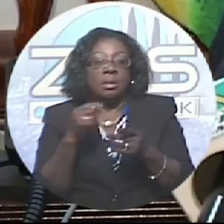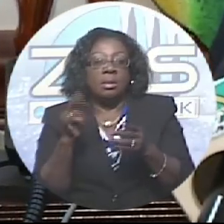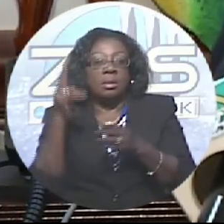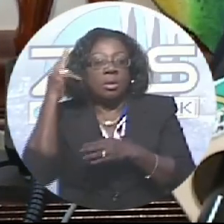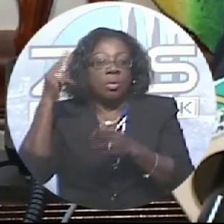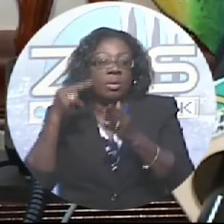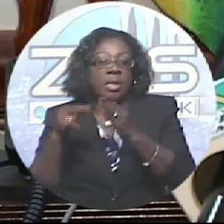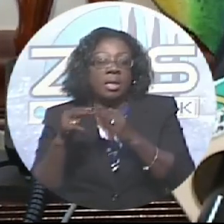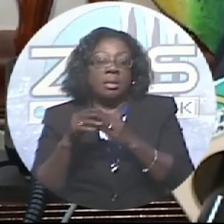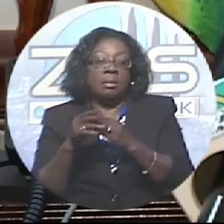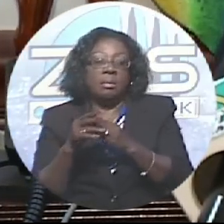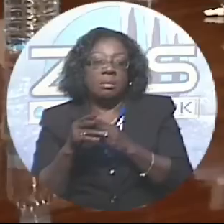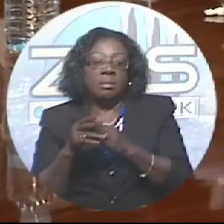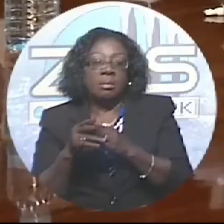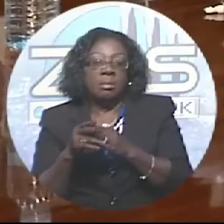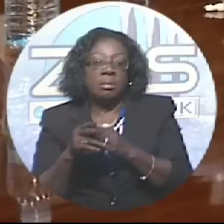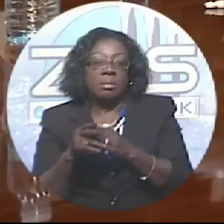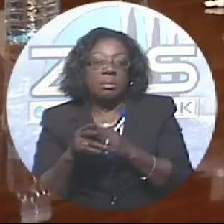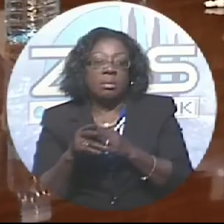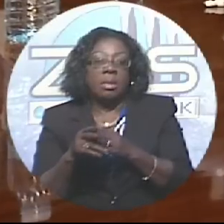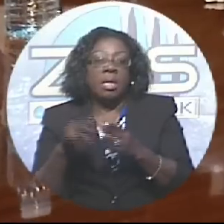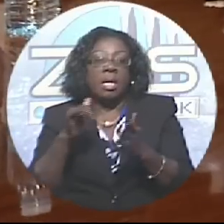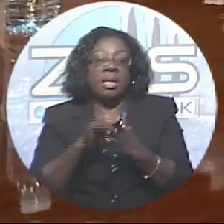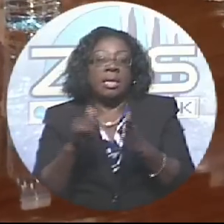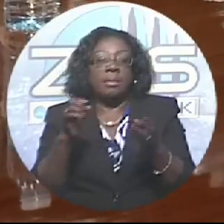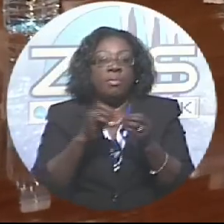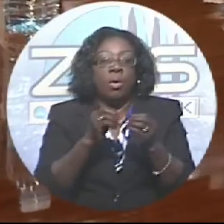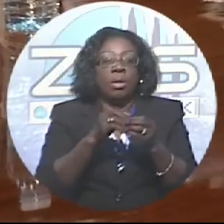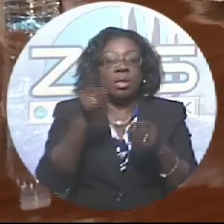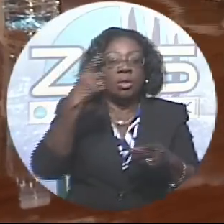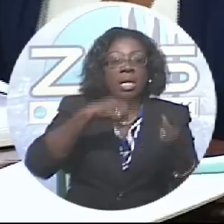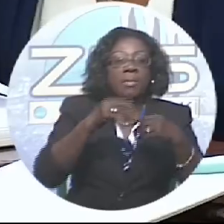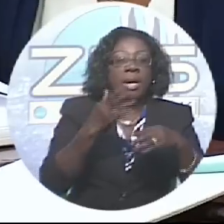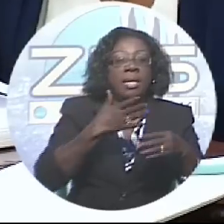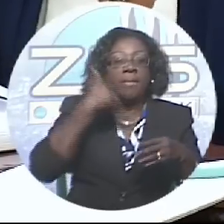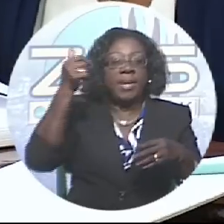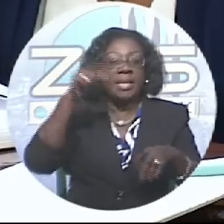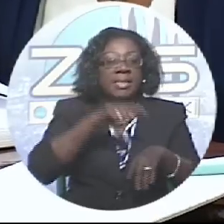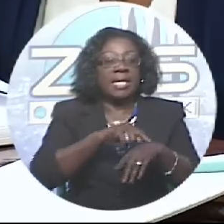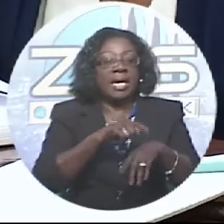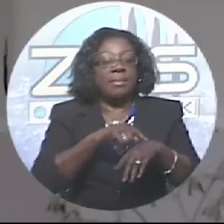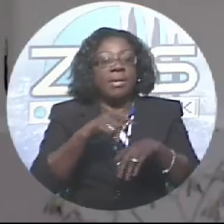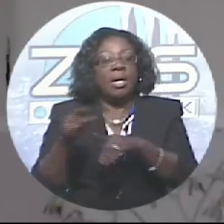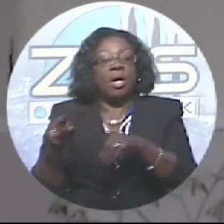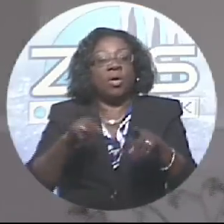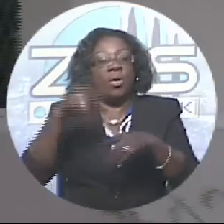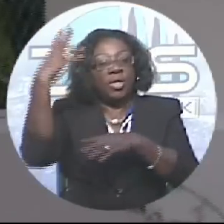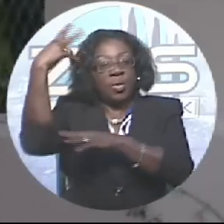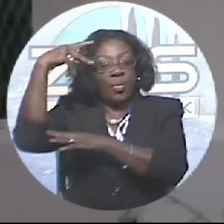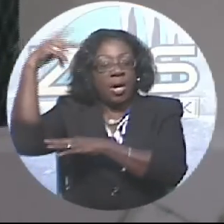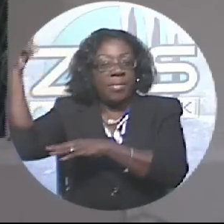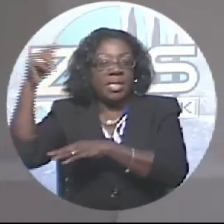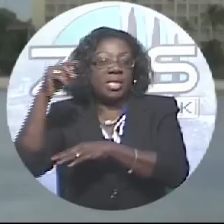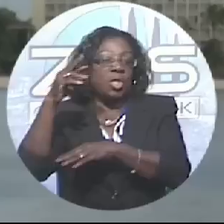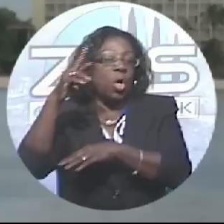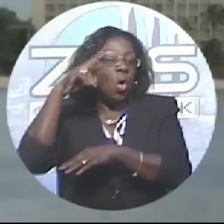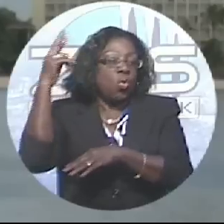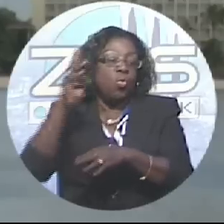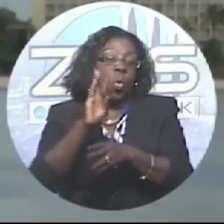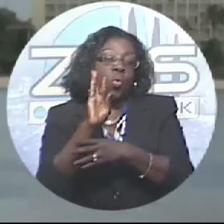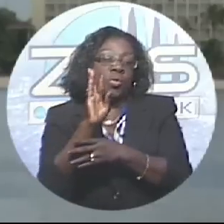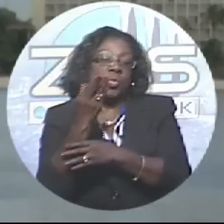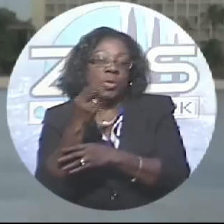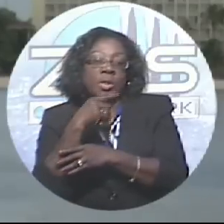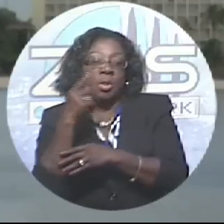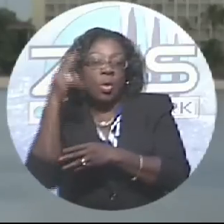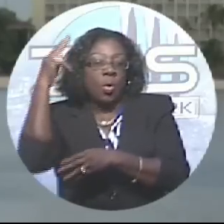the campus of Baha. And that more couldn't have come at a better time, according to the nation's leader. With Rosewood pulling out, that luxury